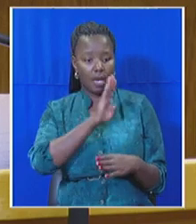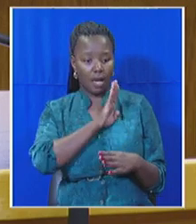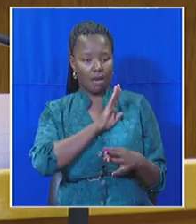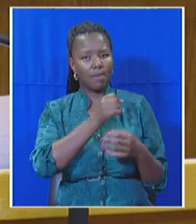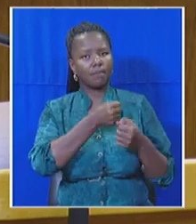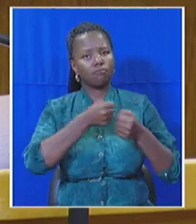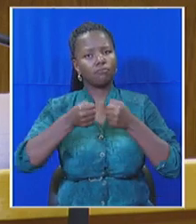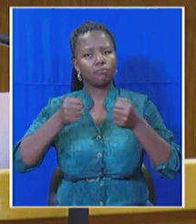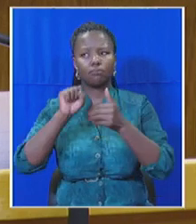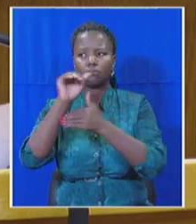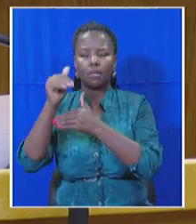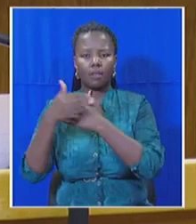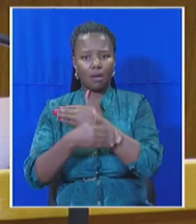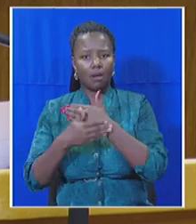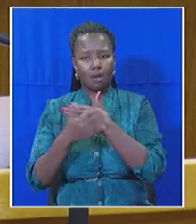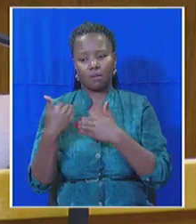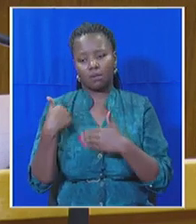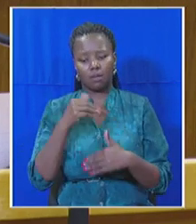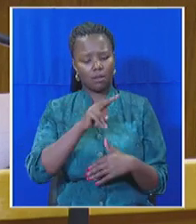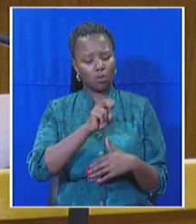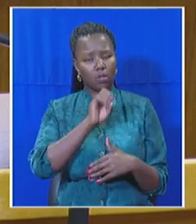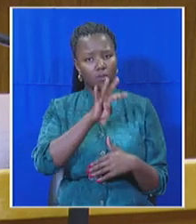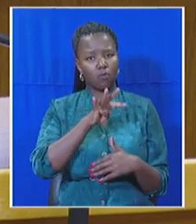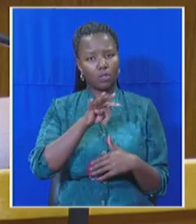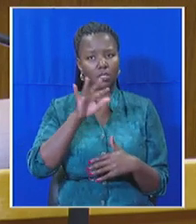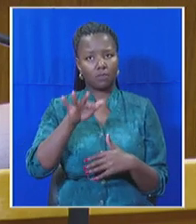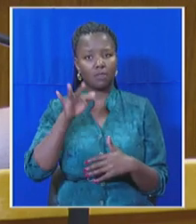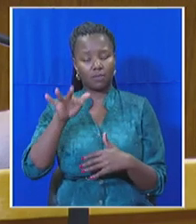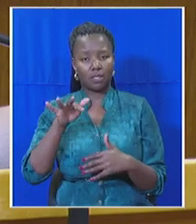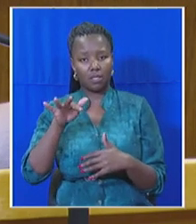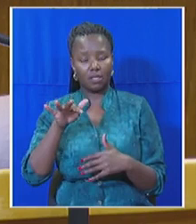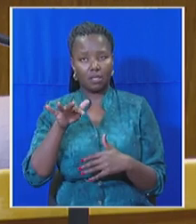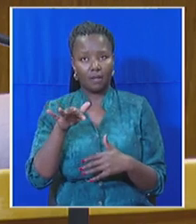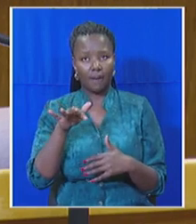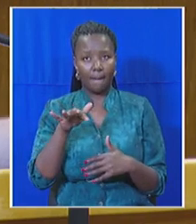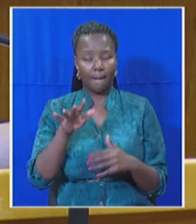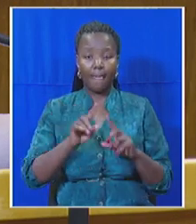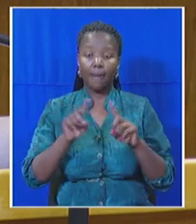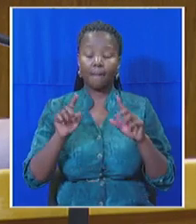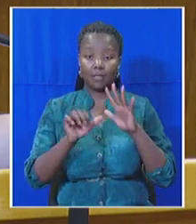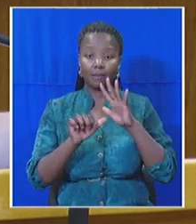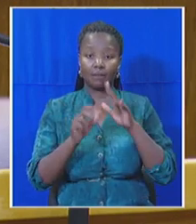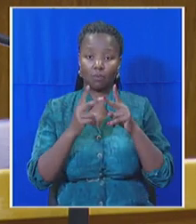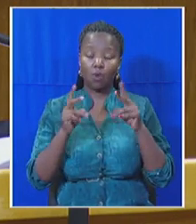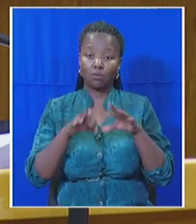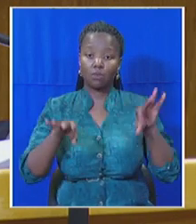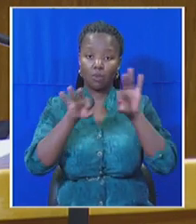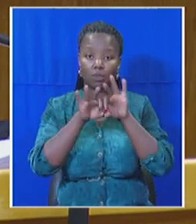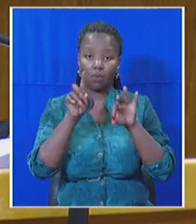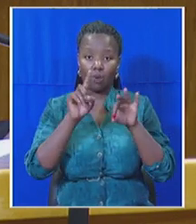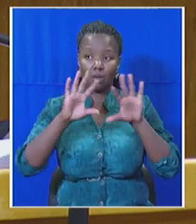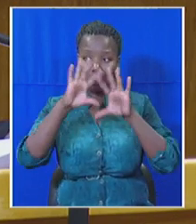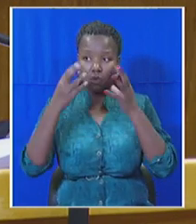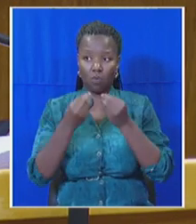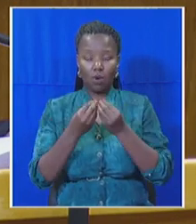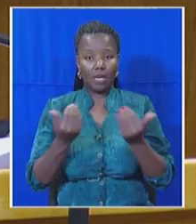2014 and 15, which is situated in 104 countries. But most importantly, the overall service delivery